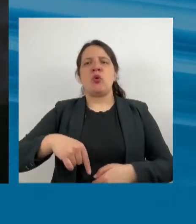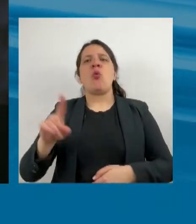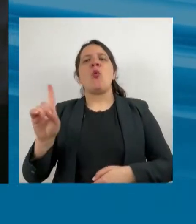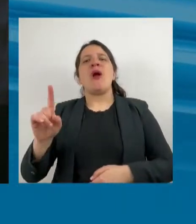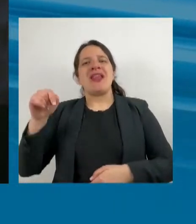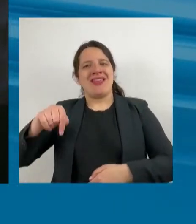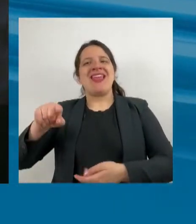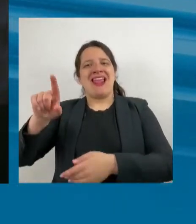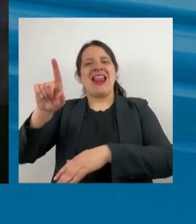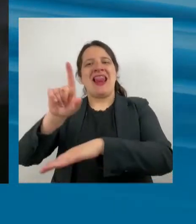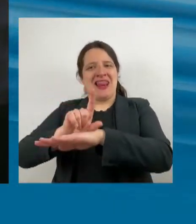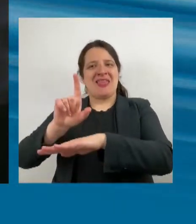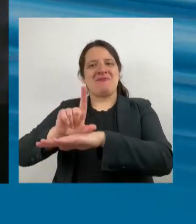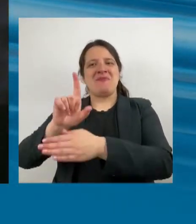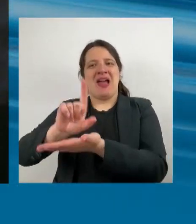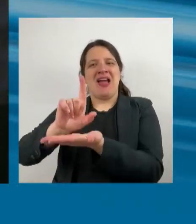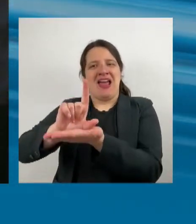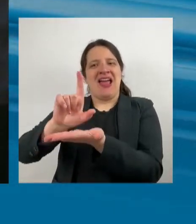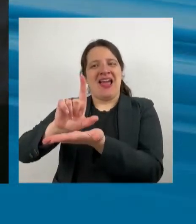having